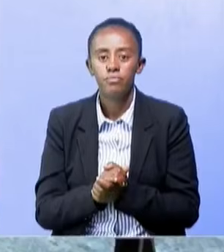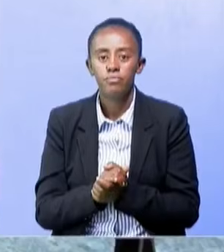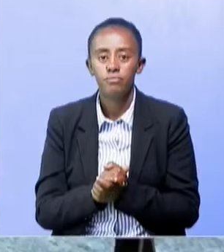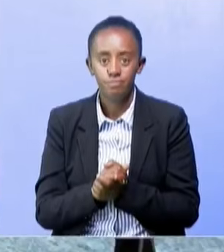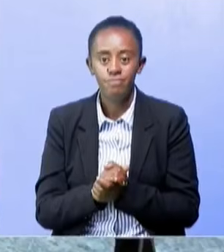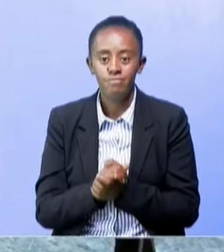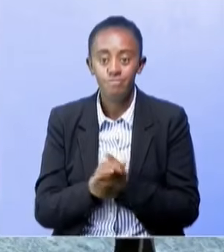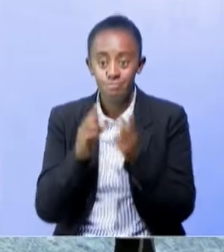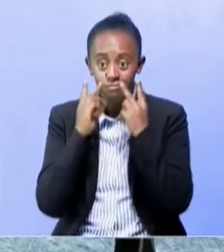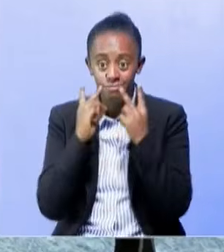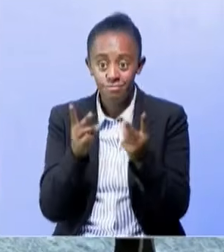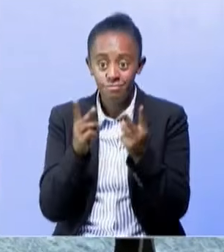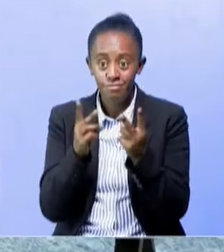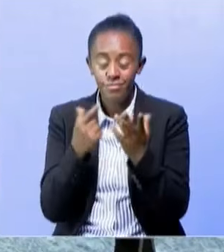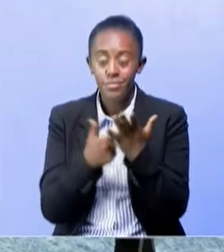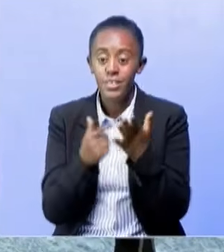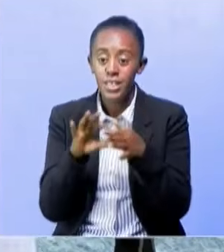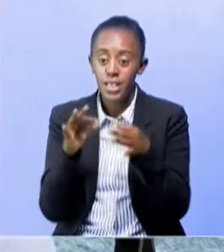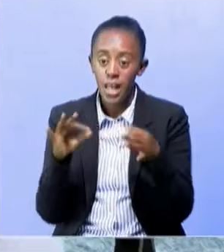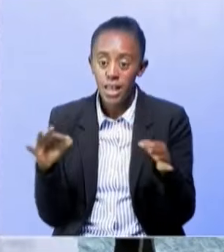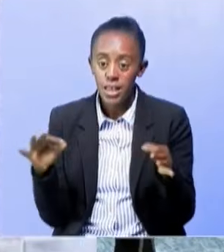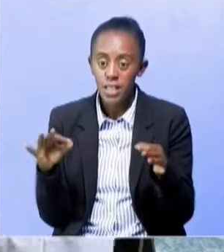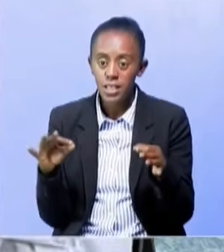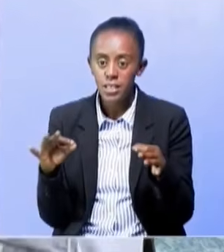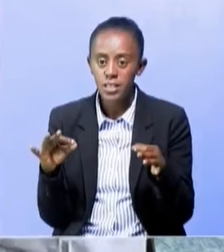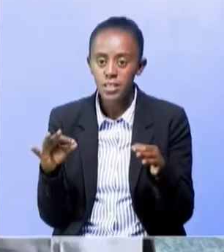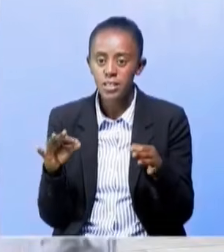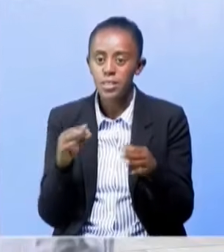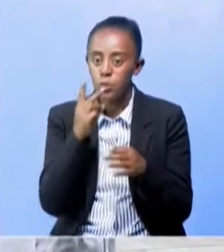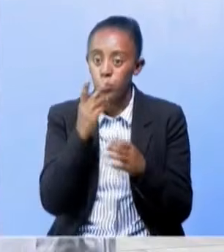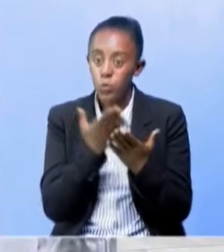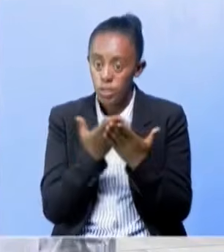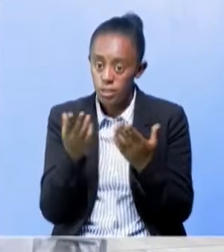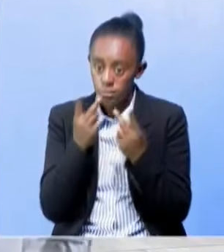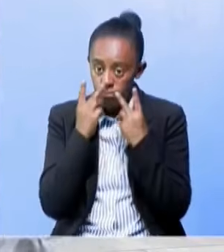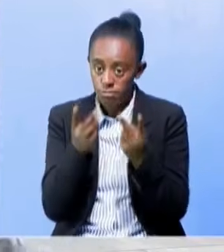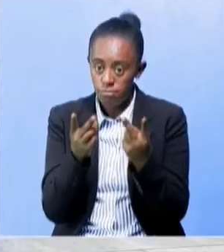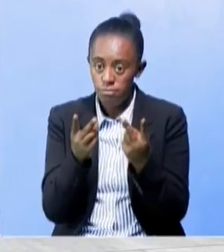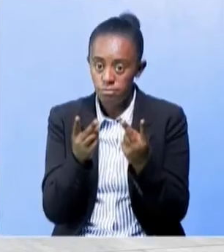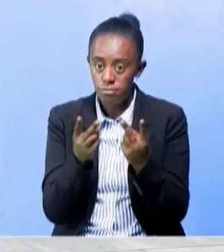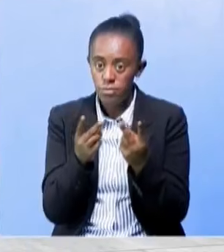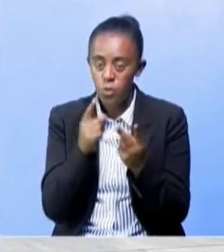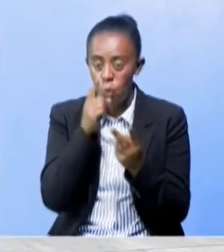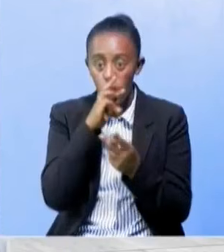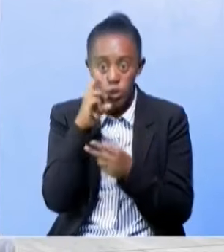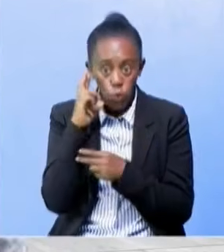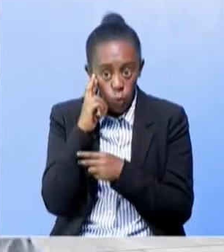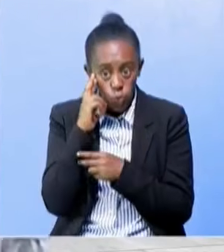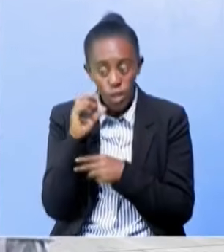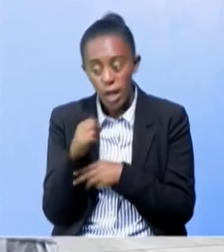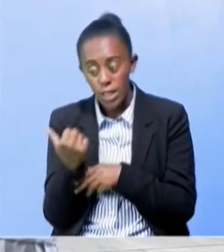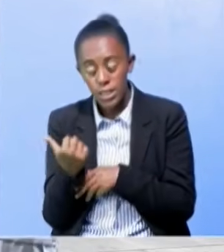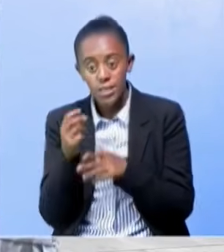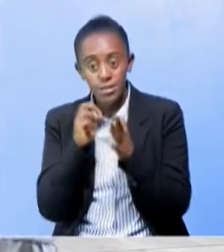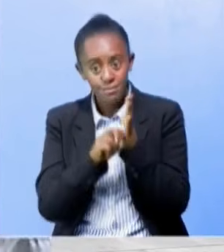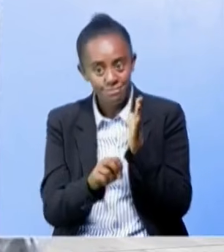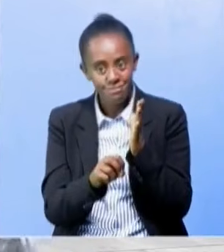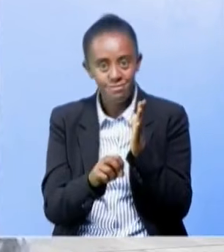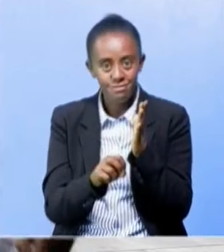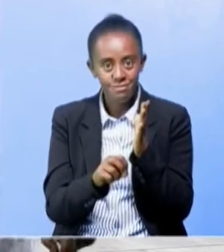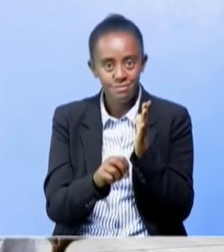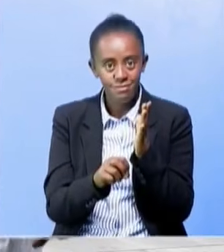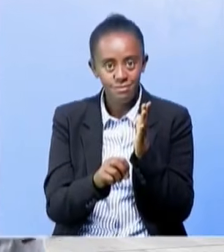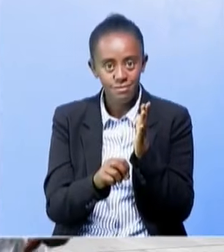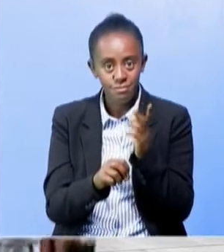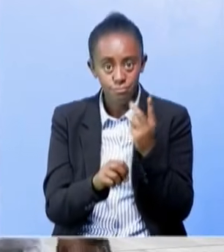Look, in this sentence, we can get two things here. One is cause, another is what?